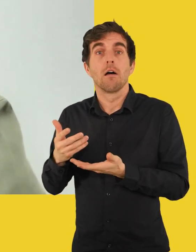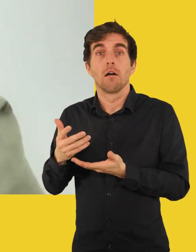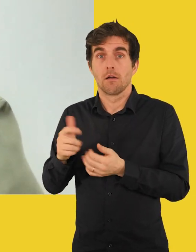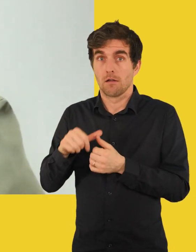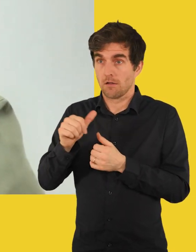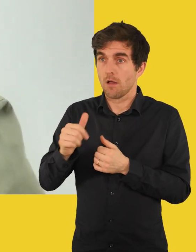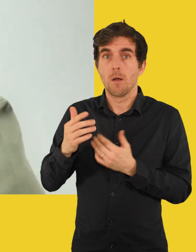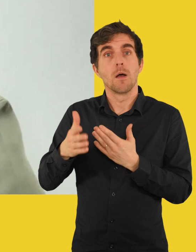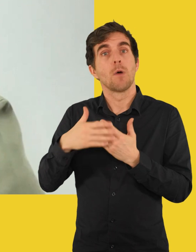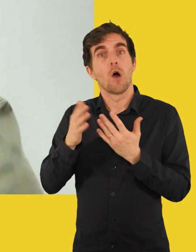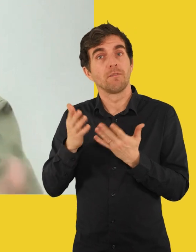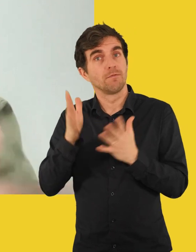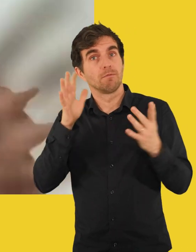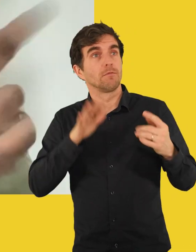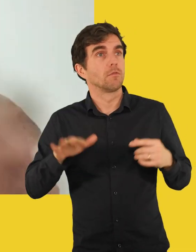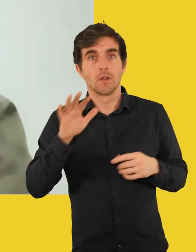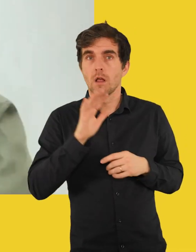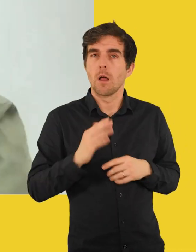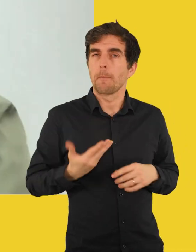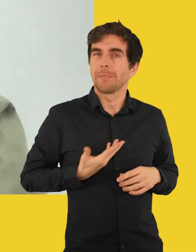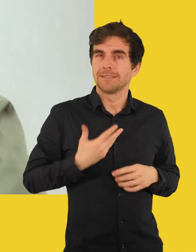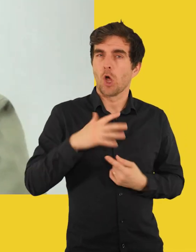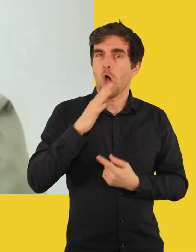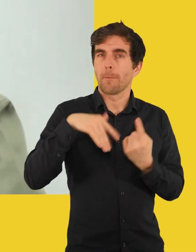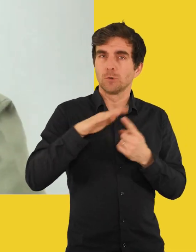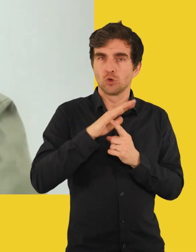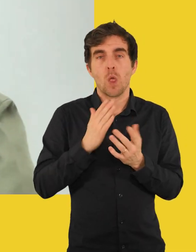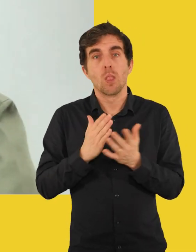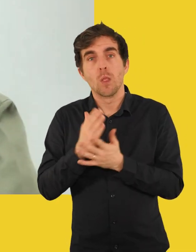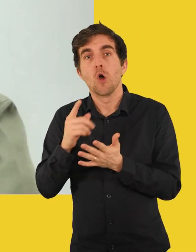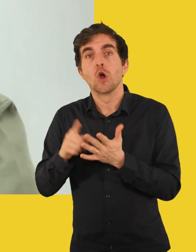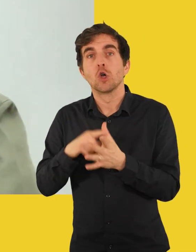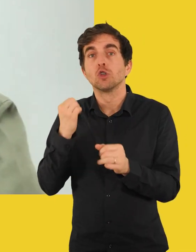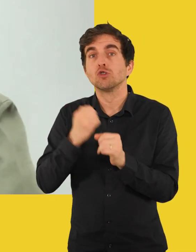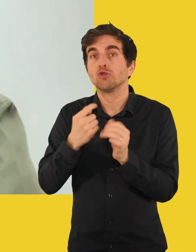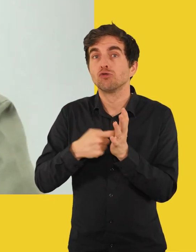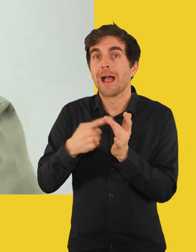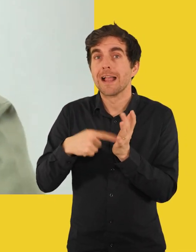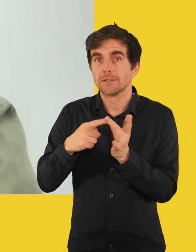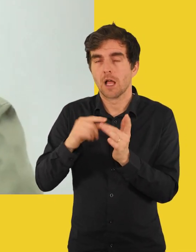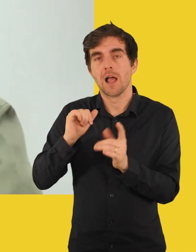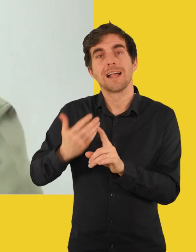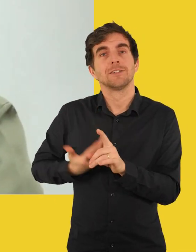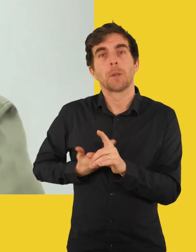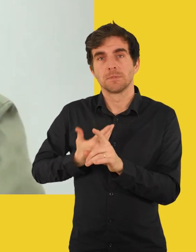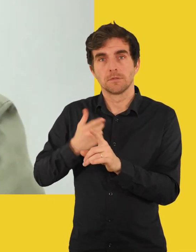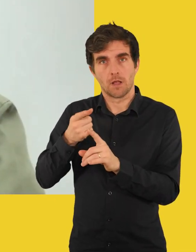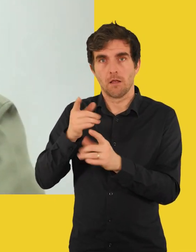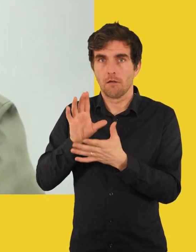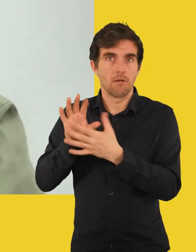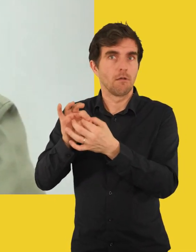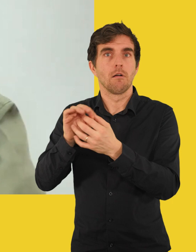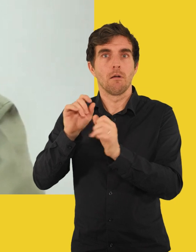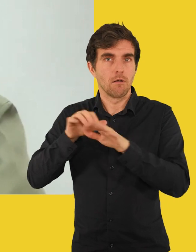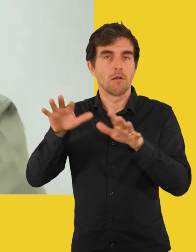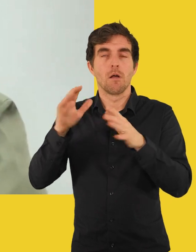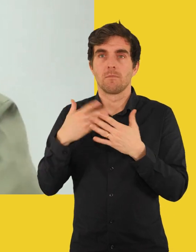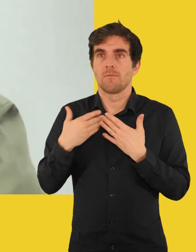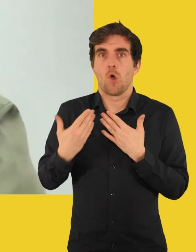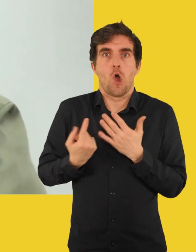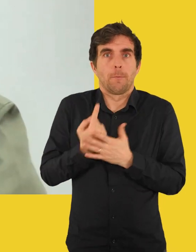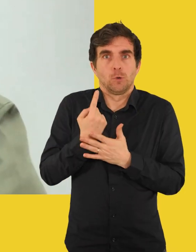doing this with the wider business community here through the Jagriti Enterprise Center. Thanks a